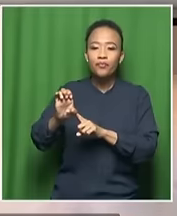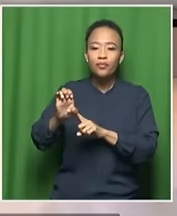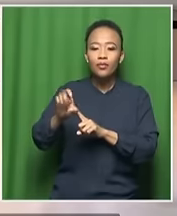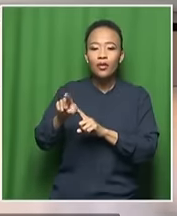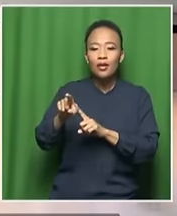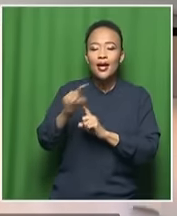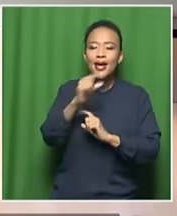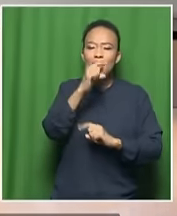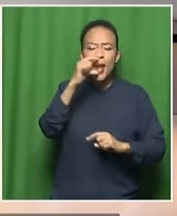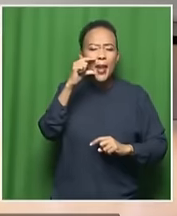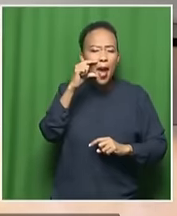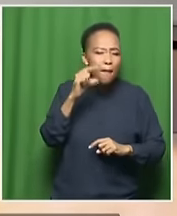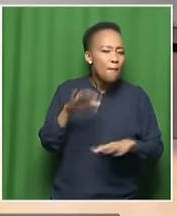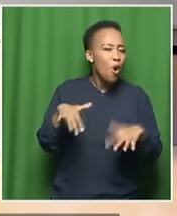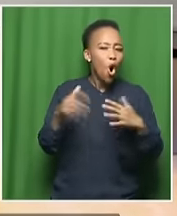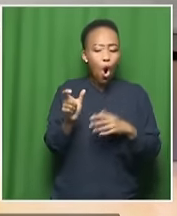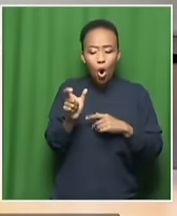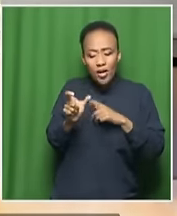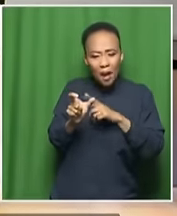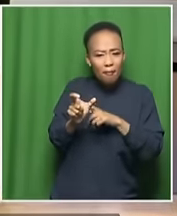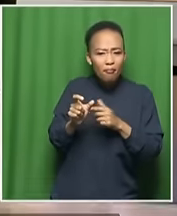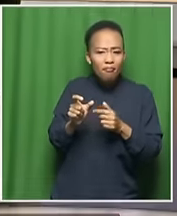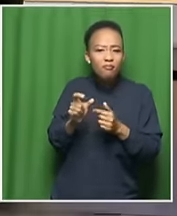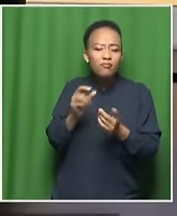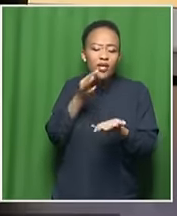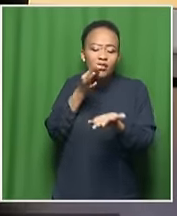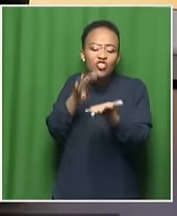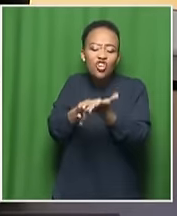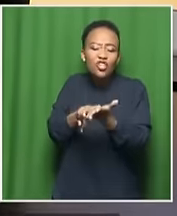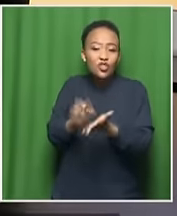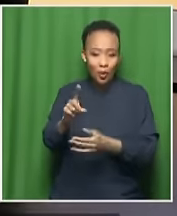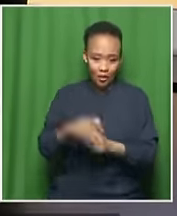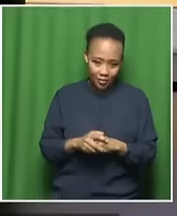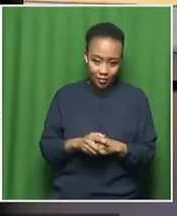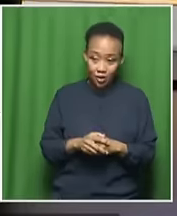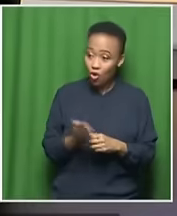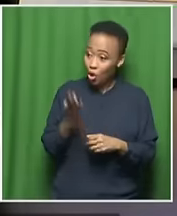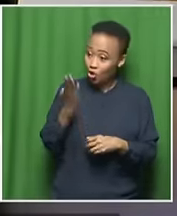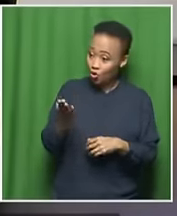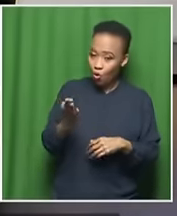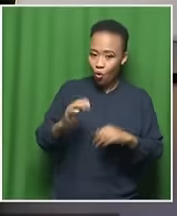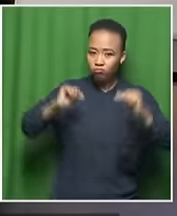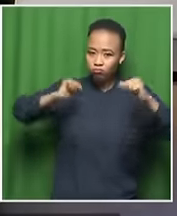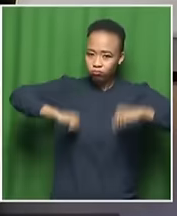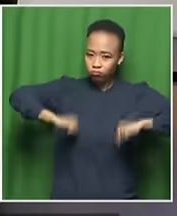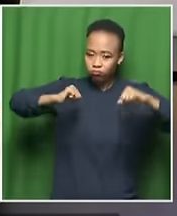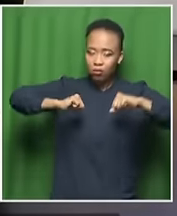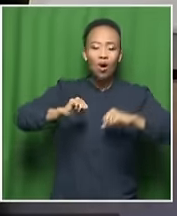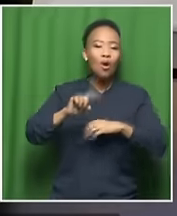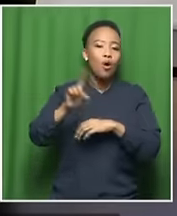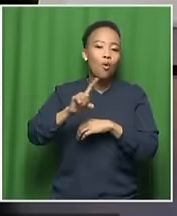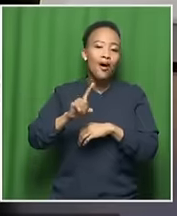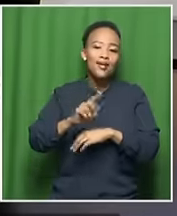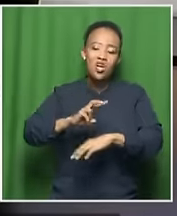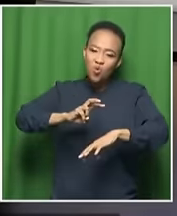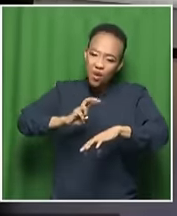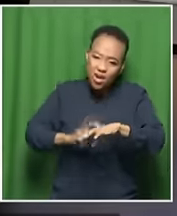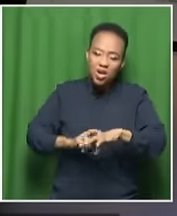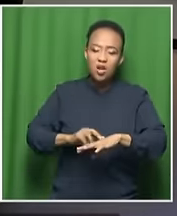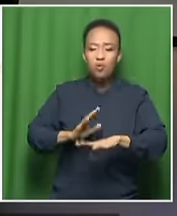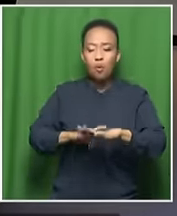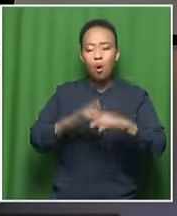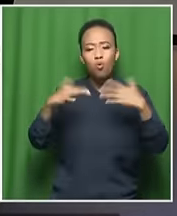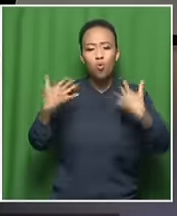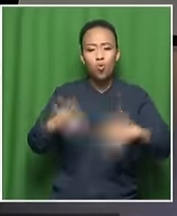name or the term suggests, do you acknowledge that there has to be a greater empowerment